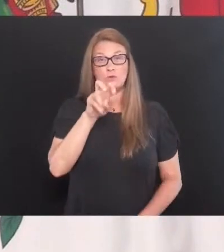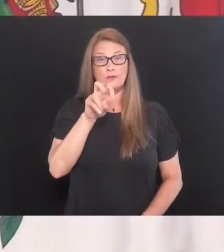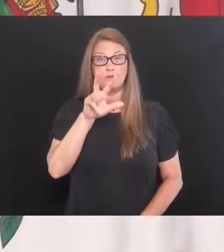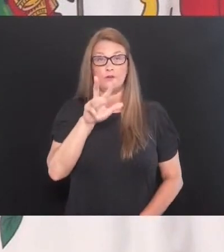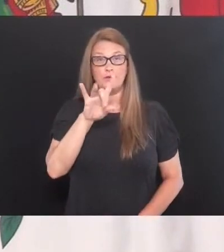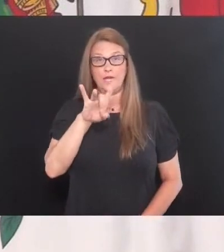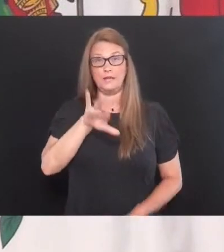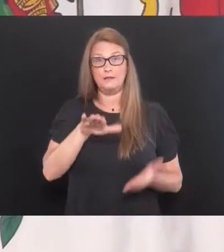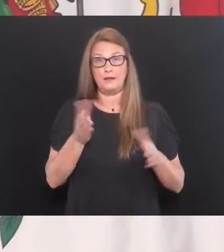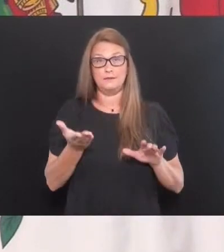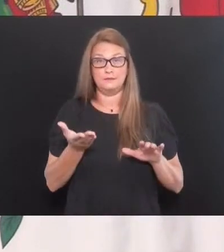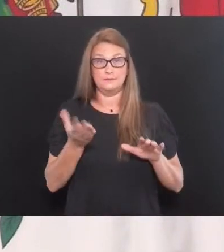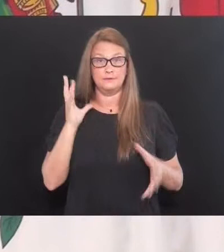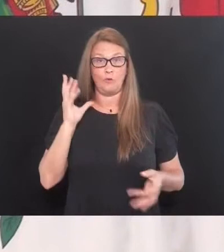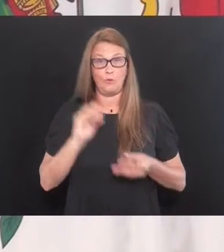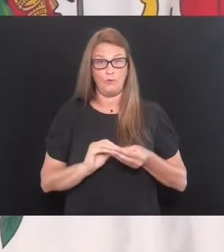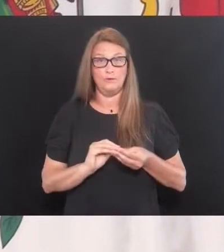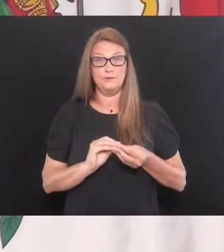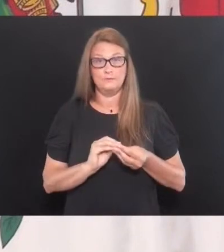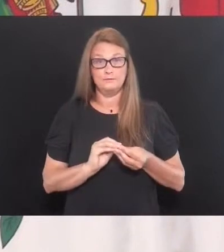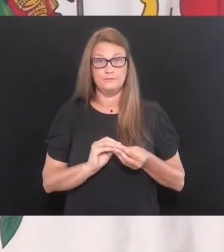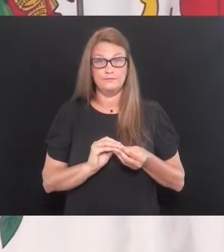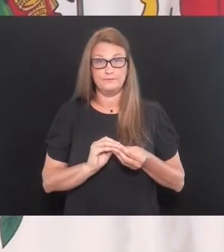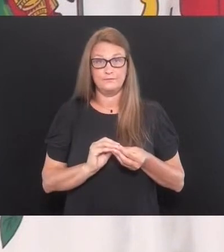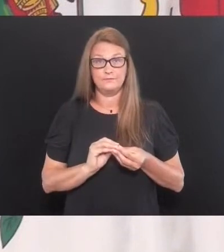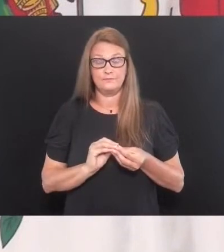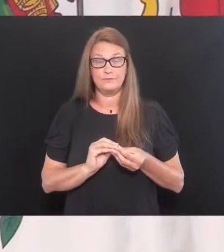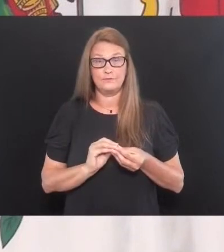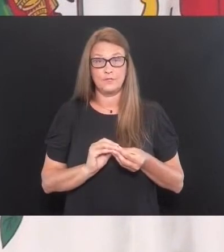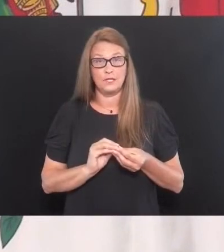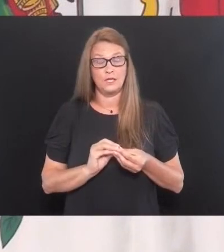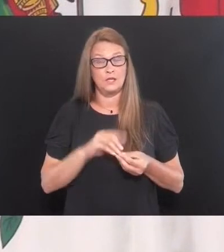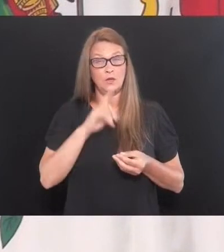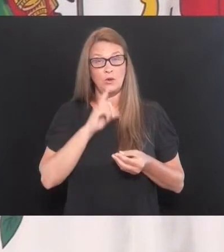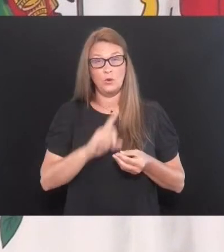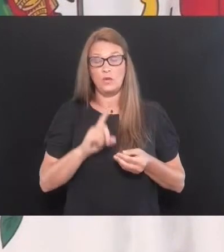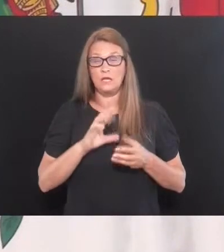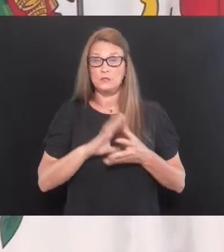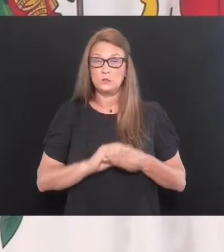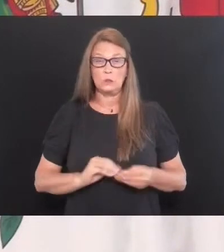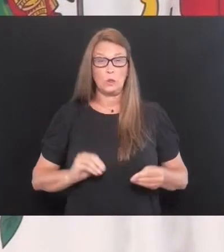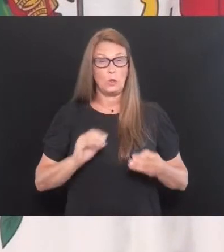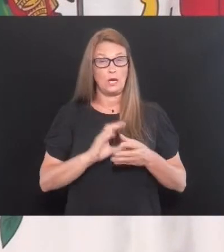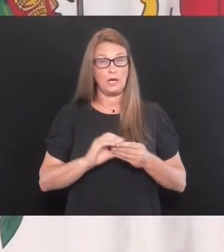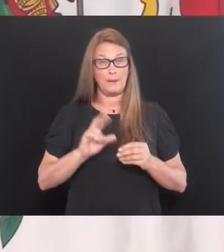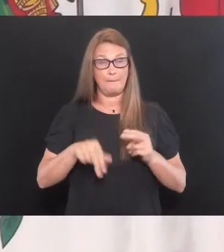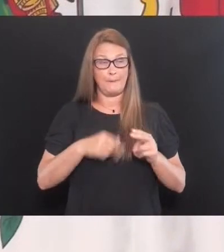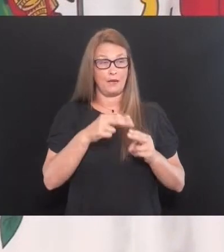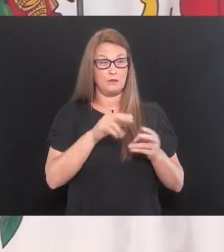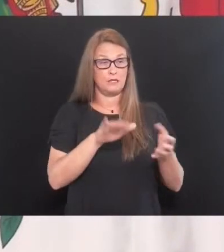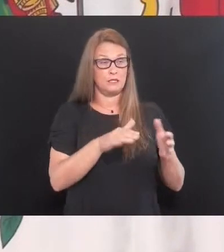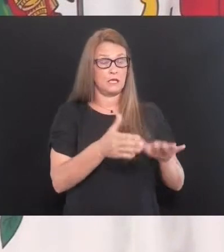3,238 deaths. It's a long story. And like I said, Dr.